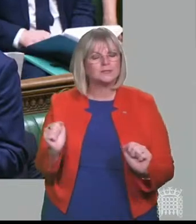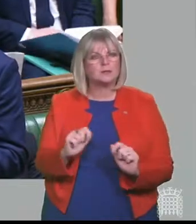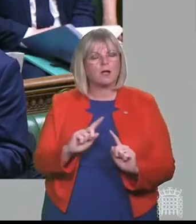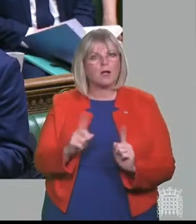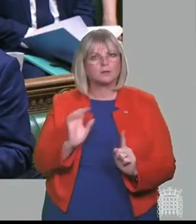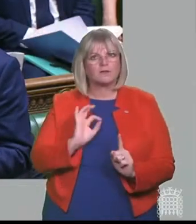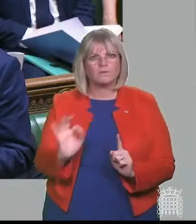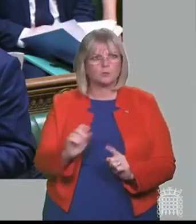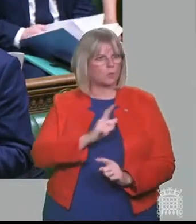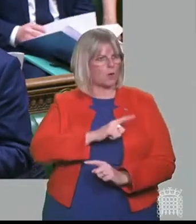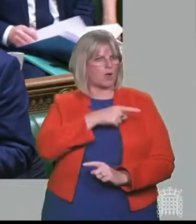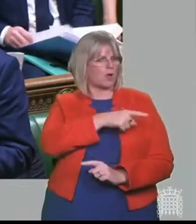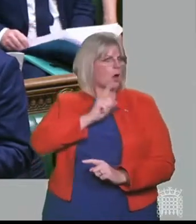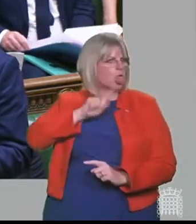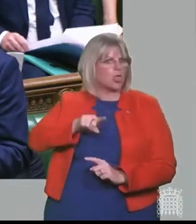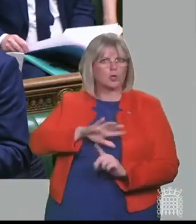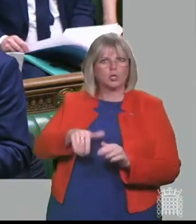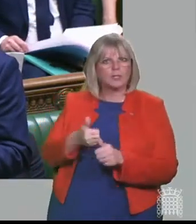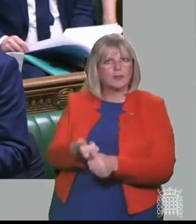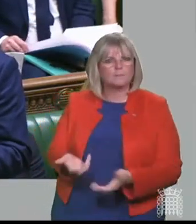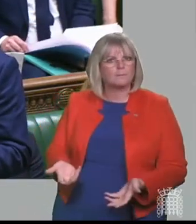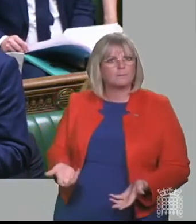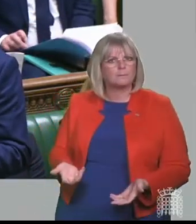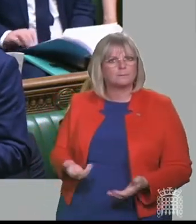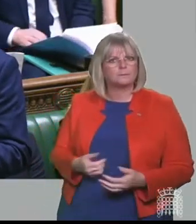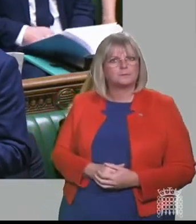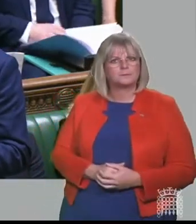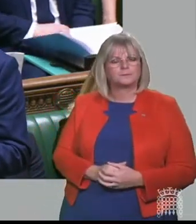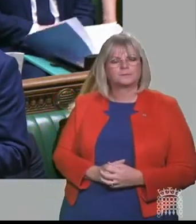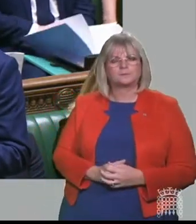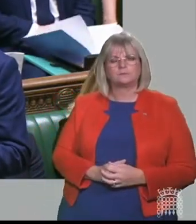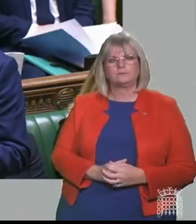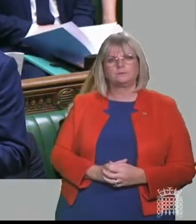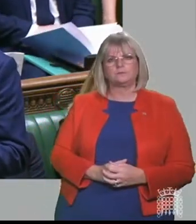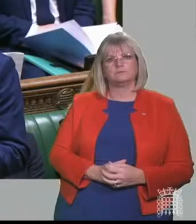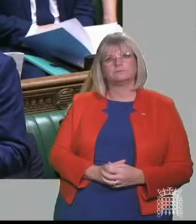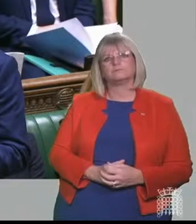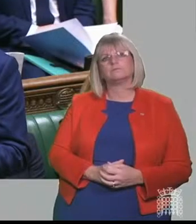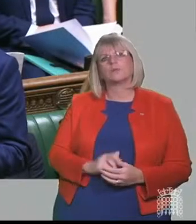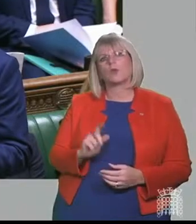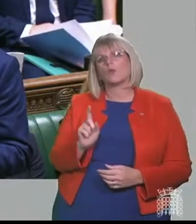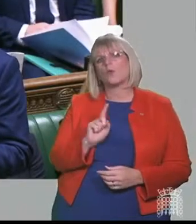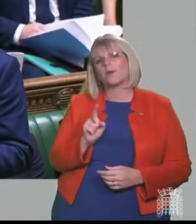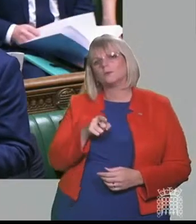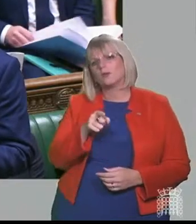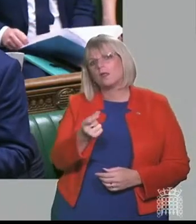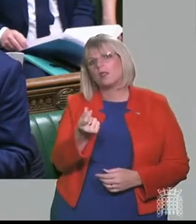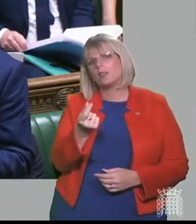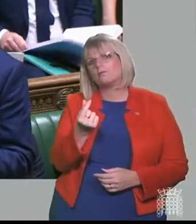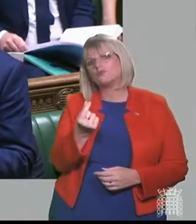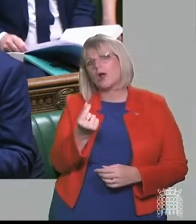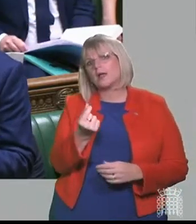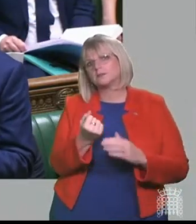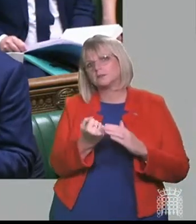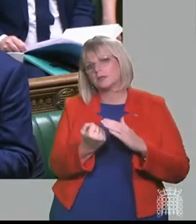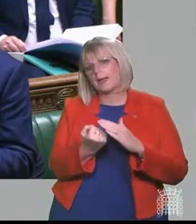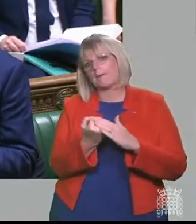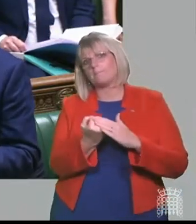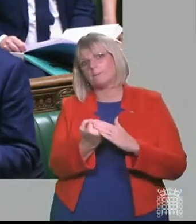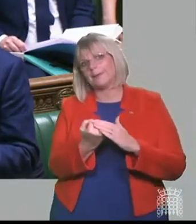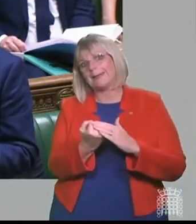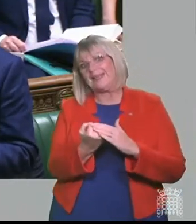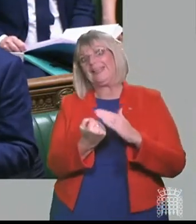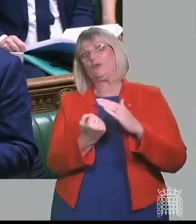So, will he at least rule out the planned increase in the cap in January? We asked for him to commit